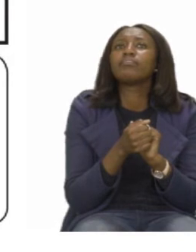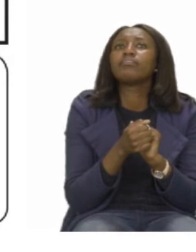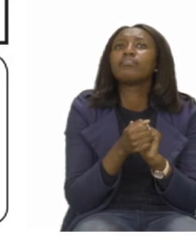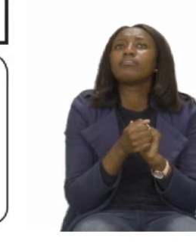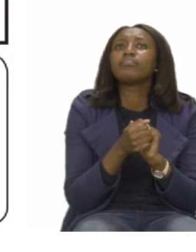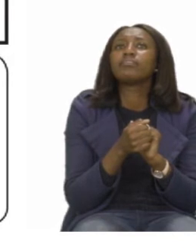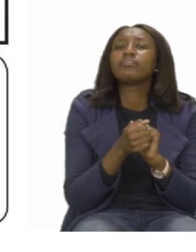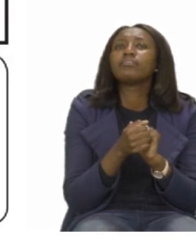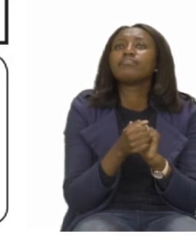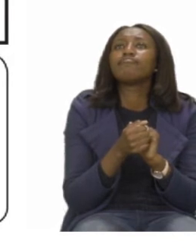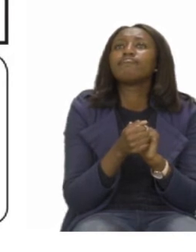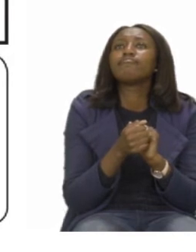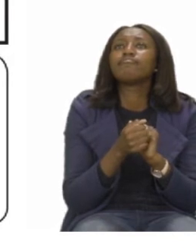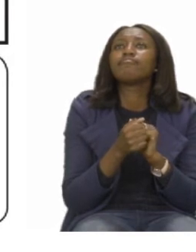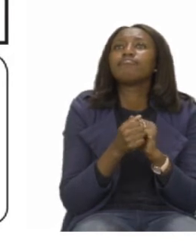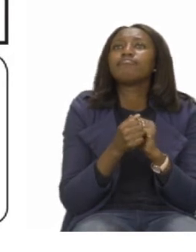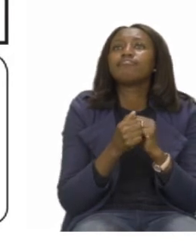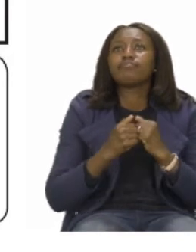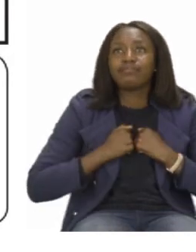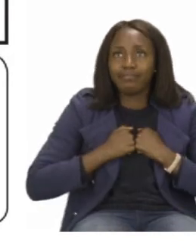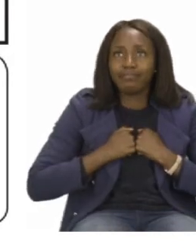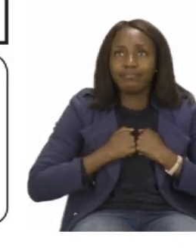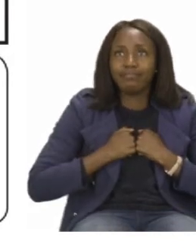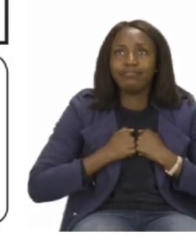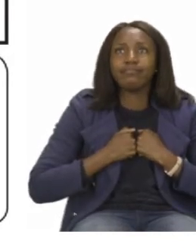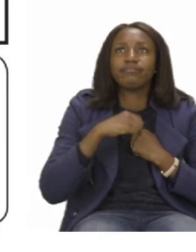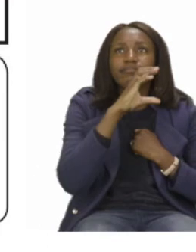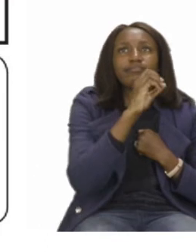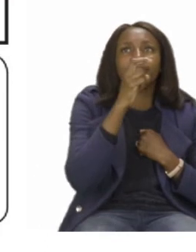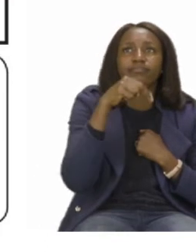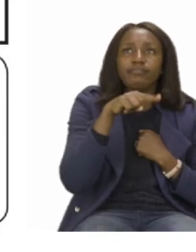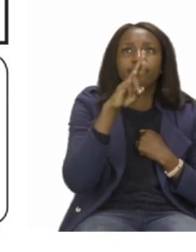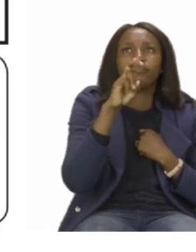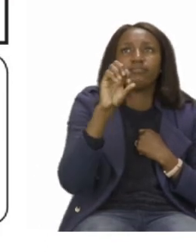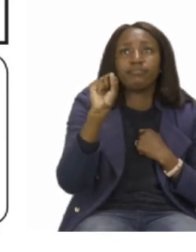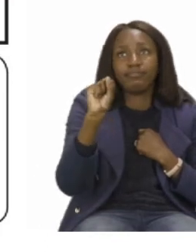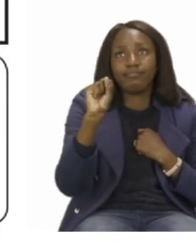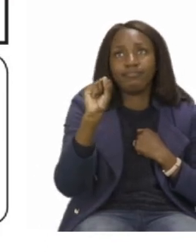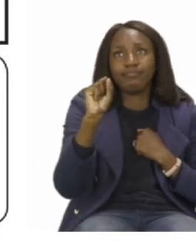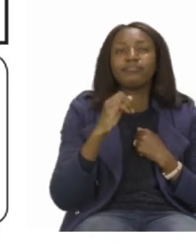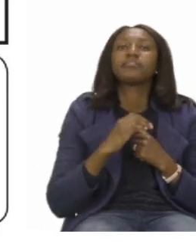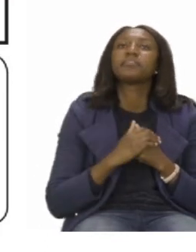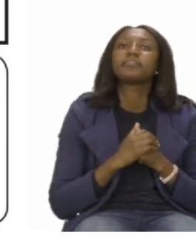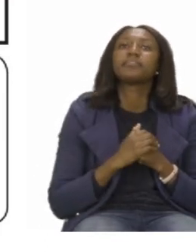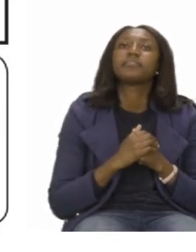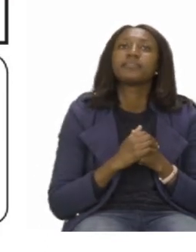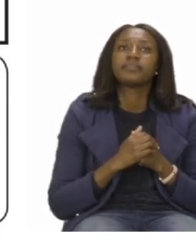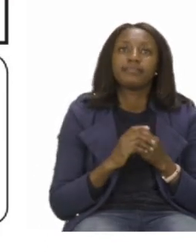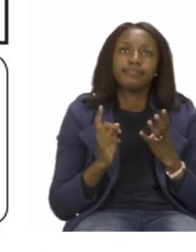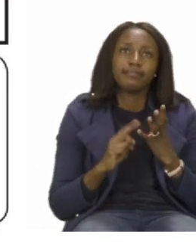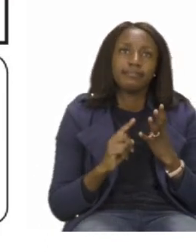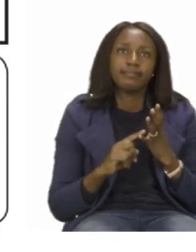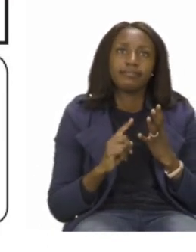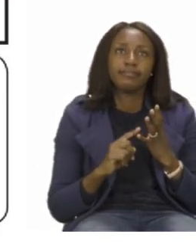This suitcase is ours. That's right, grade threes. Now let's do the